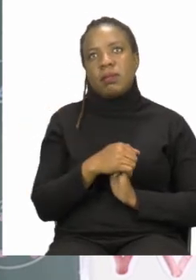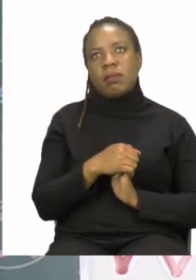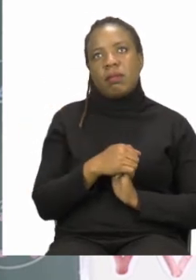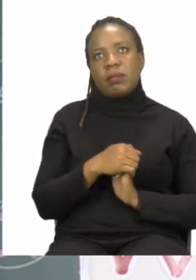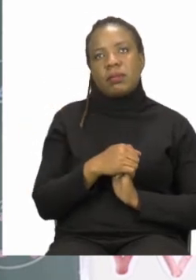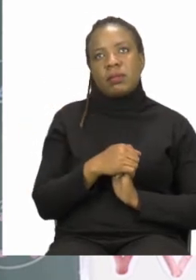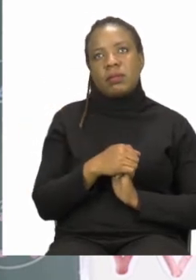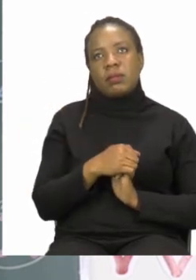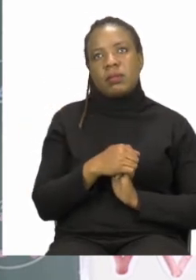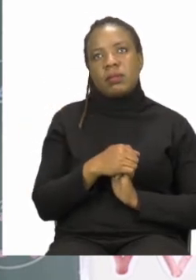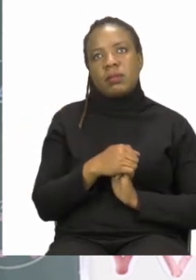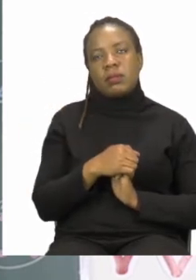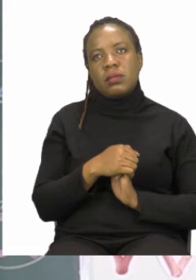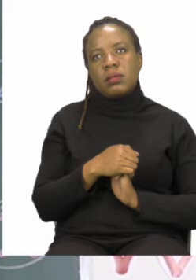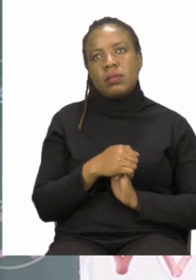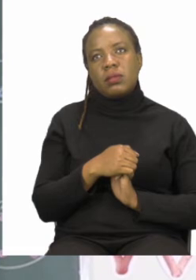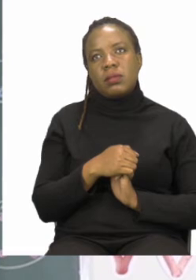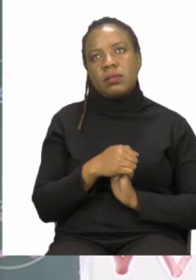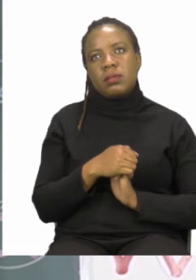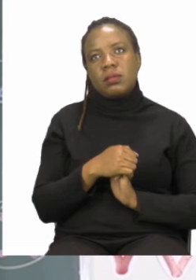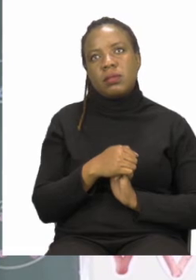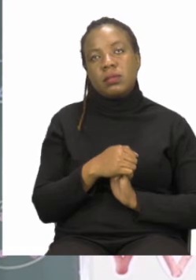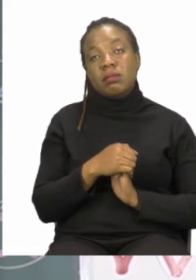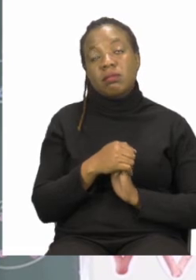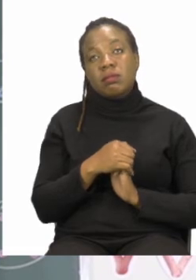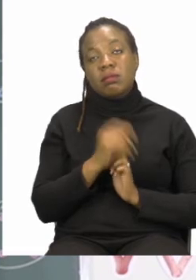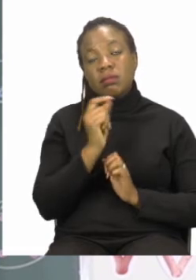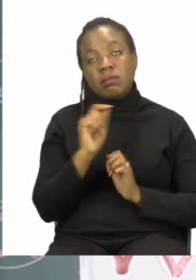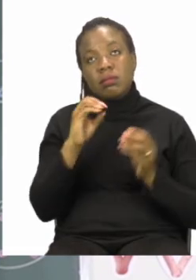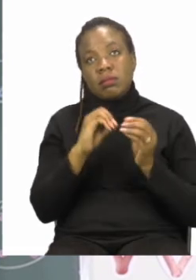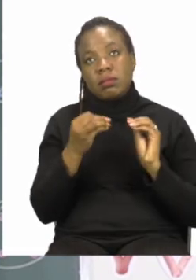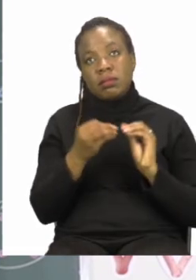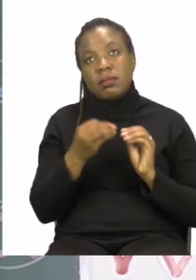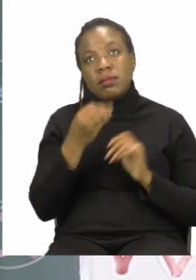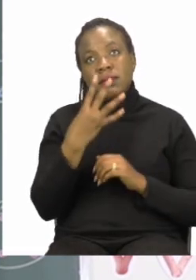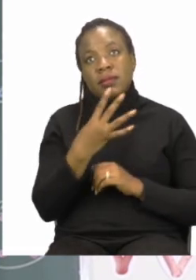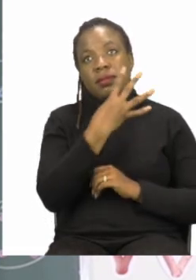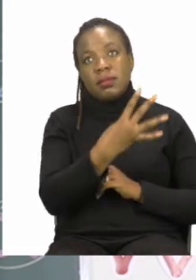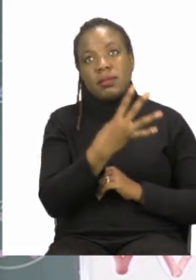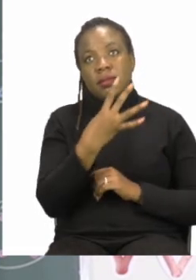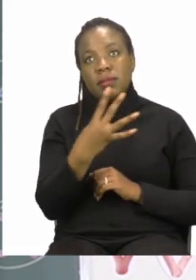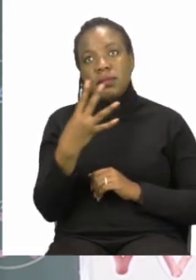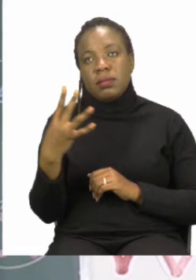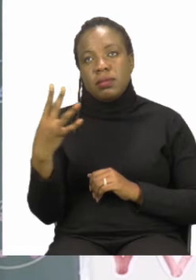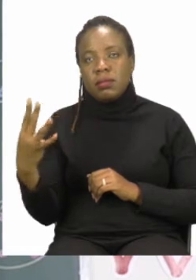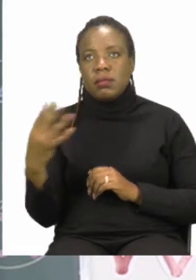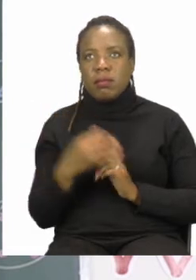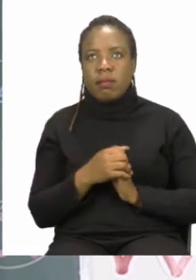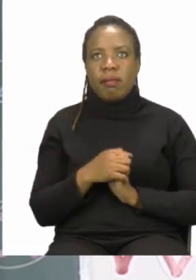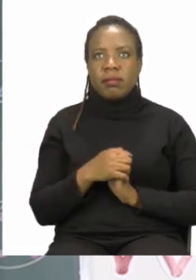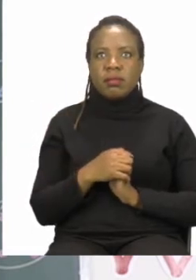set. So if we write the number 4, we are able to calculate